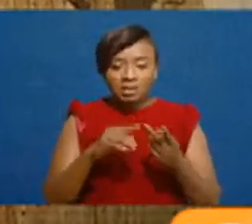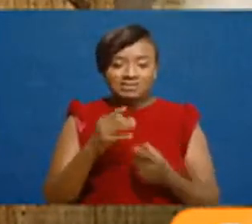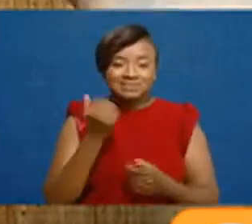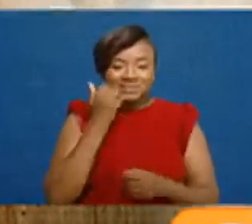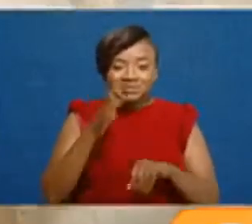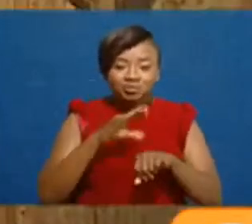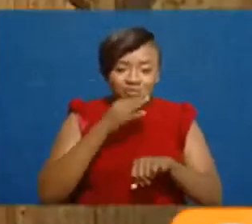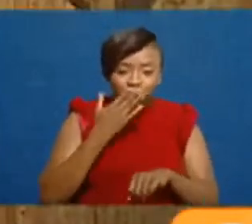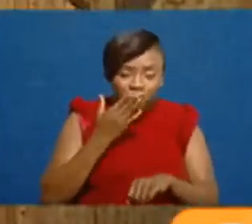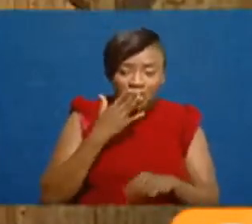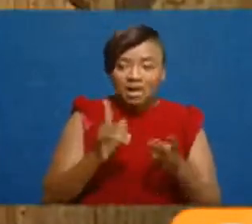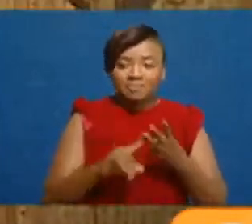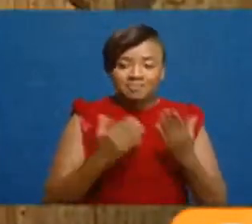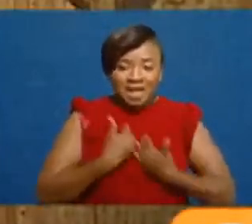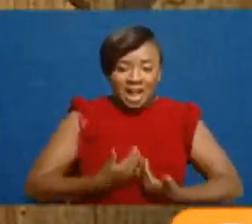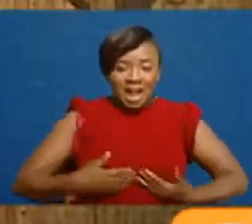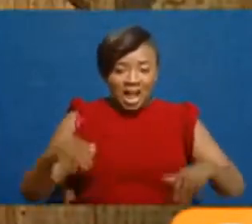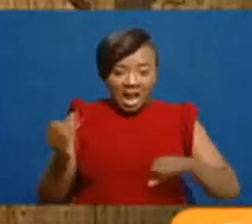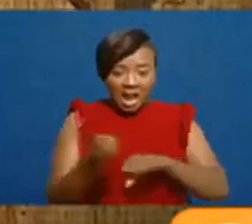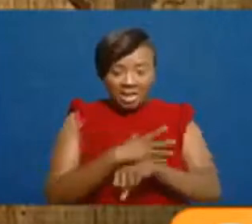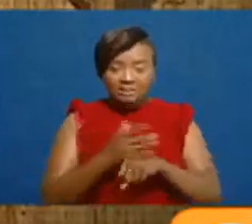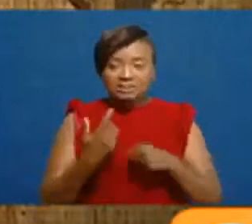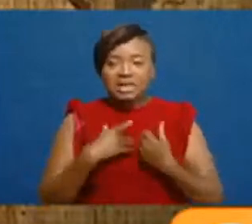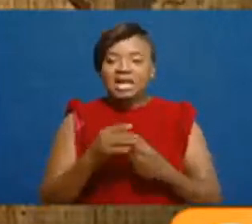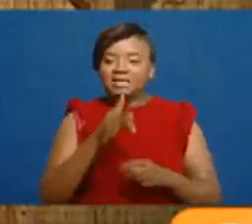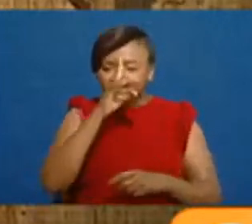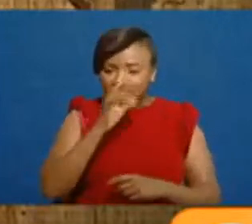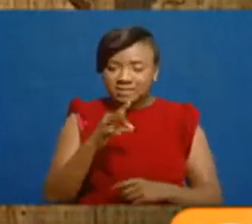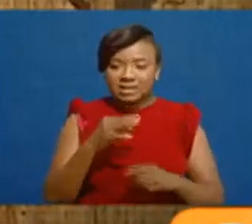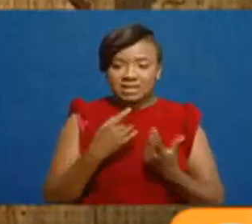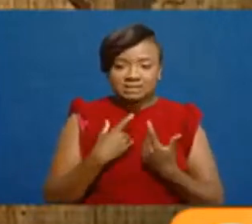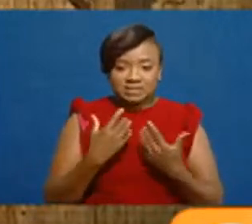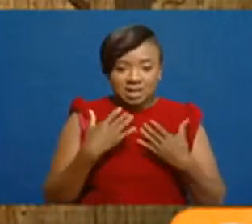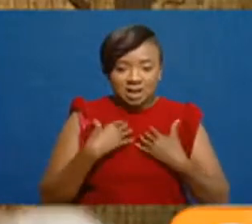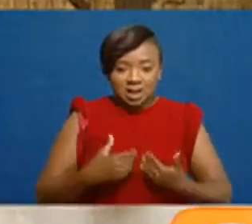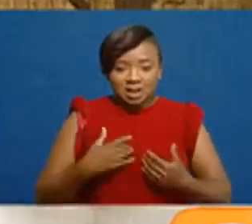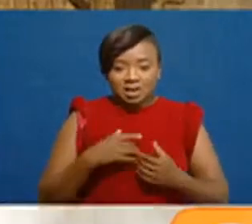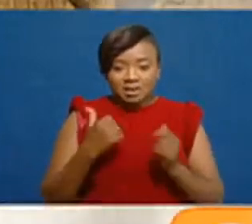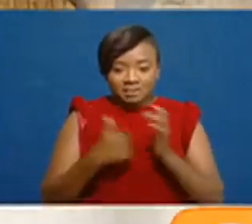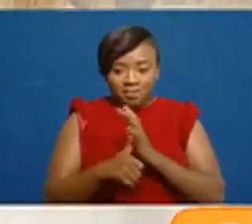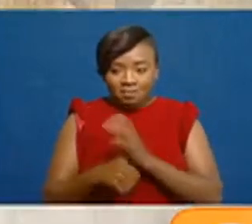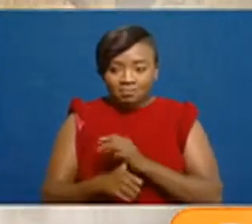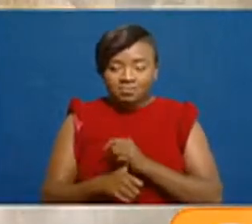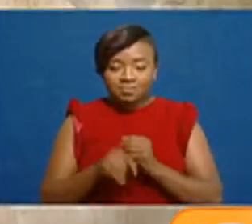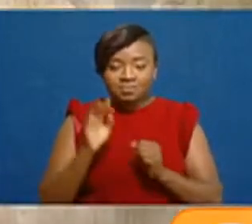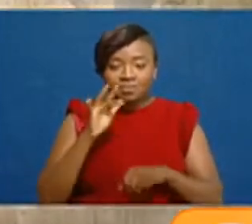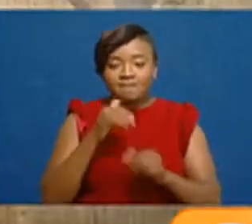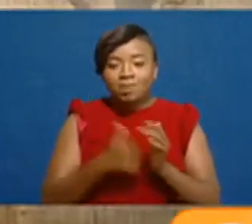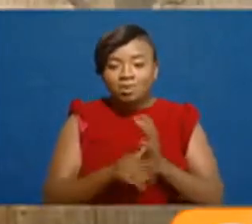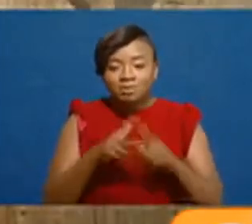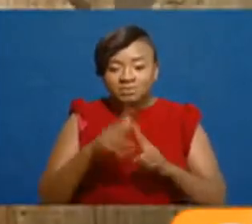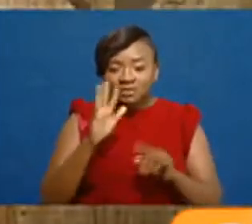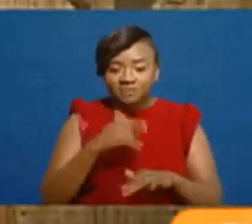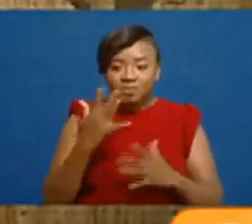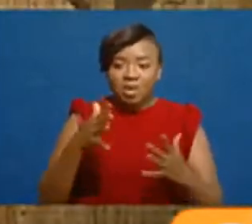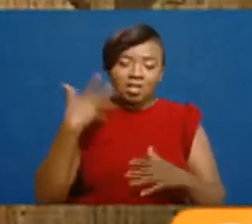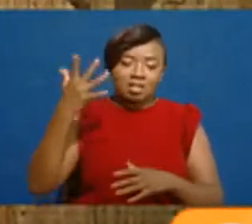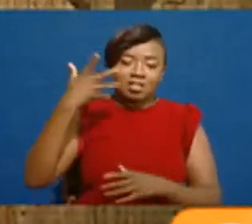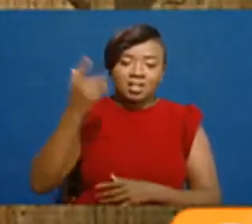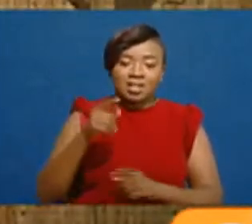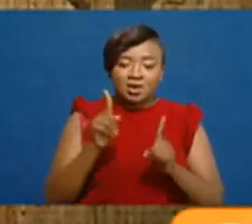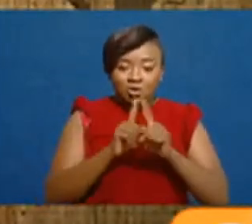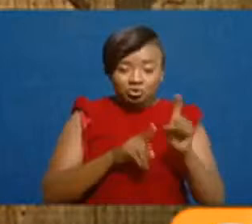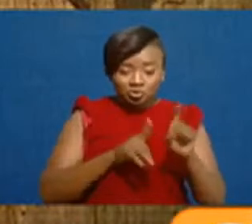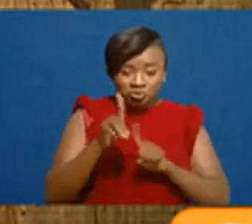cancer, and chronic obstructive pulmonary disease accounted for 90% of the disease burden from air pollution. The transport